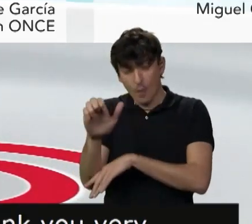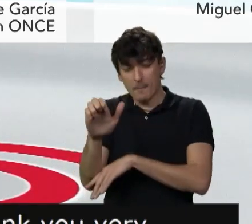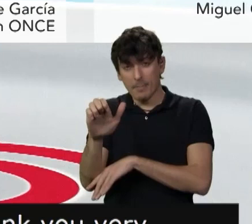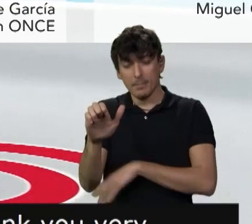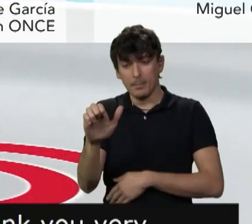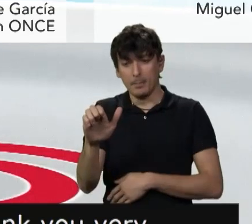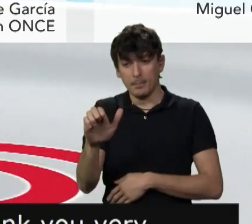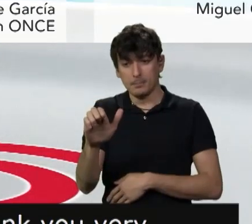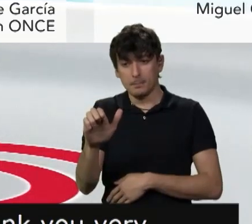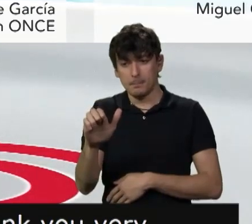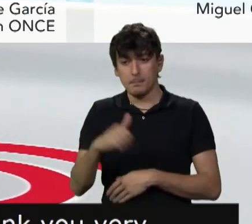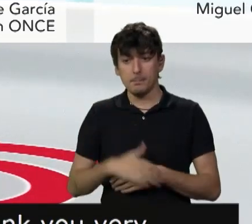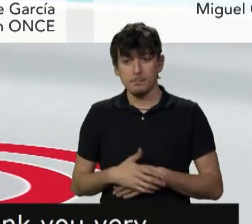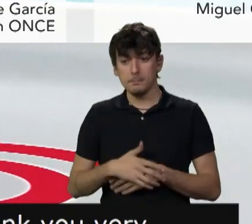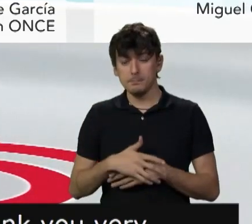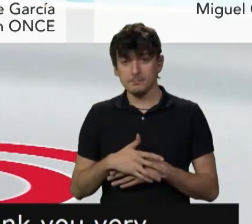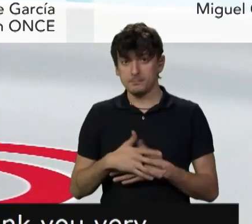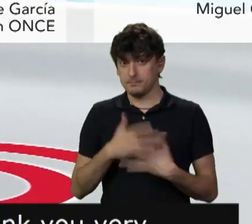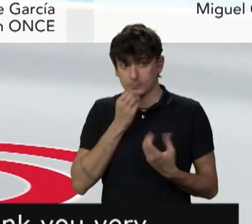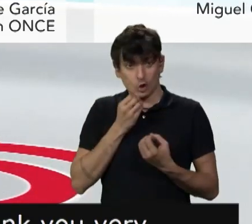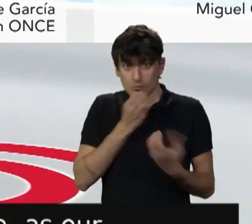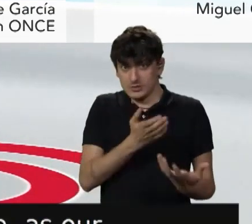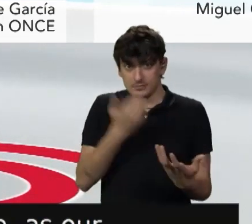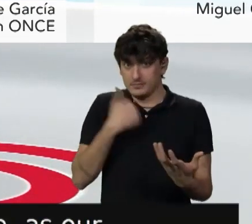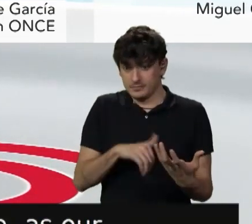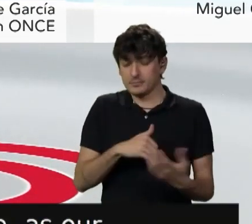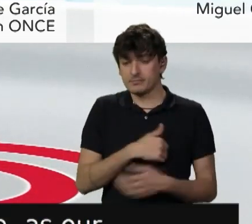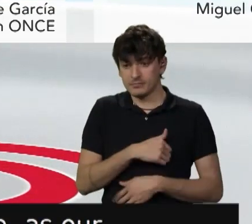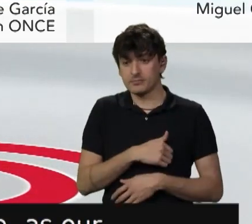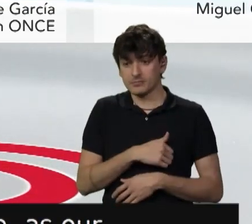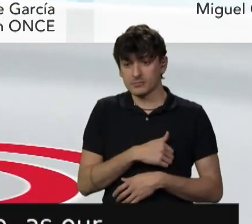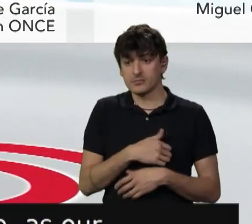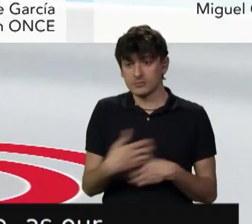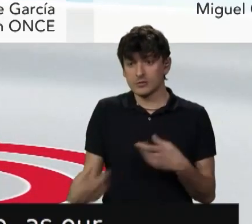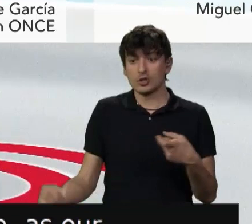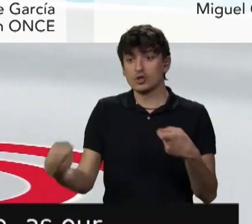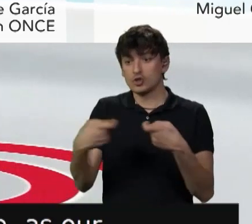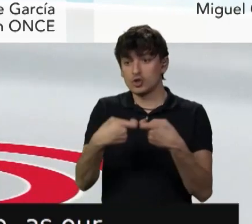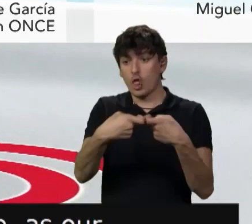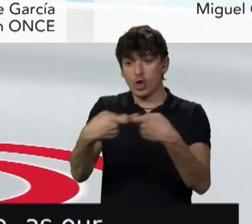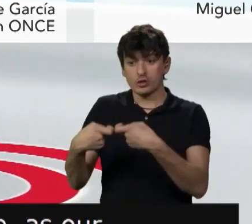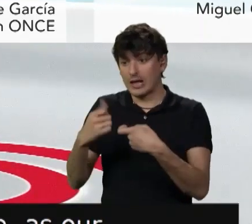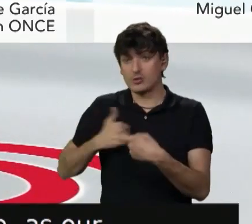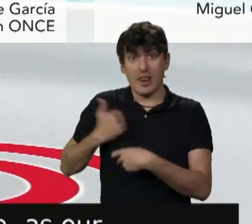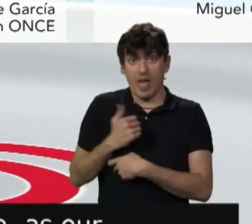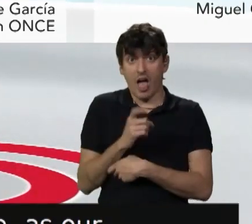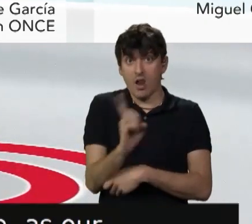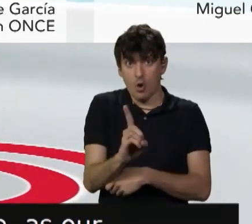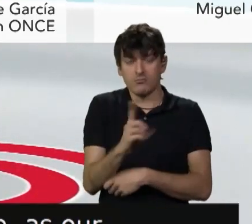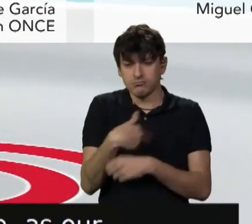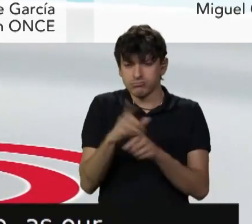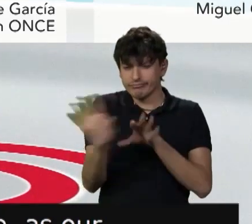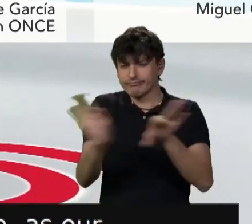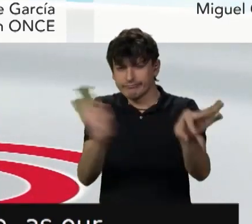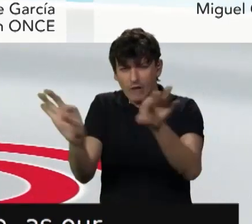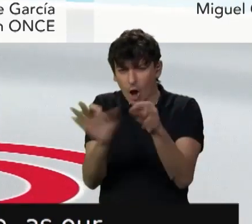colleagues from Digital Europe and EASPD said, la elección de los the socios, lesson una mera casualidad, hemos of the elegido a los partners,